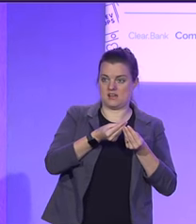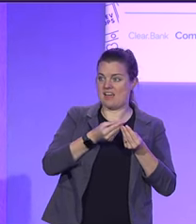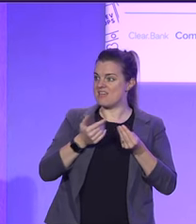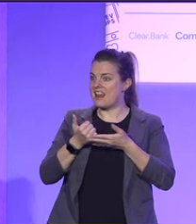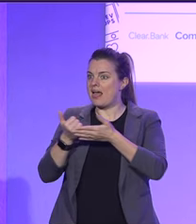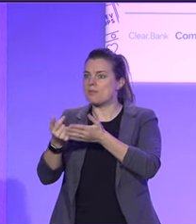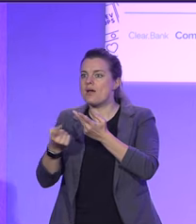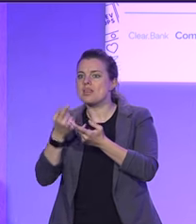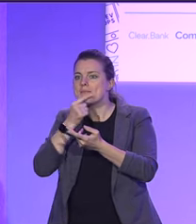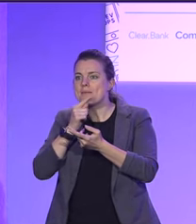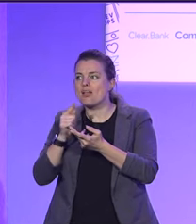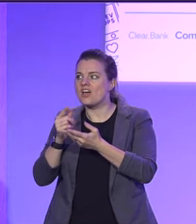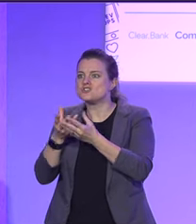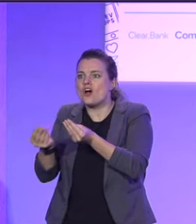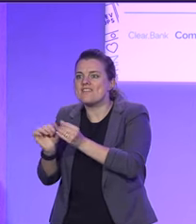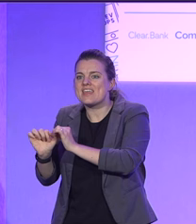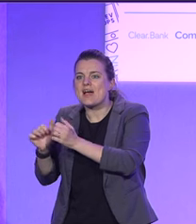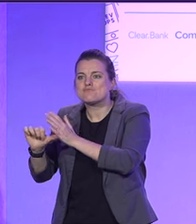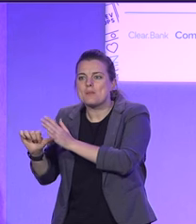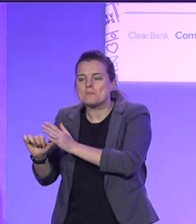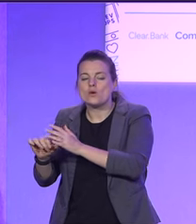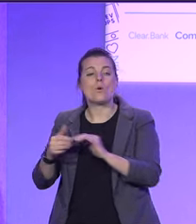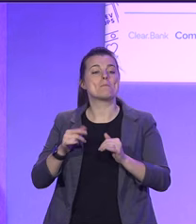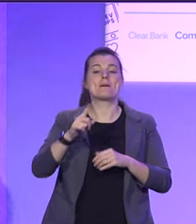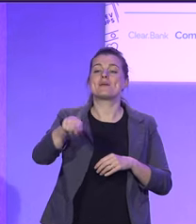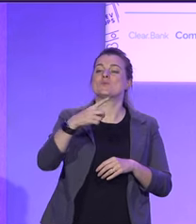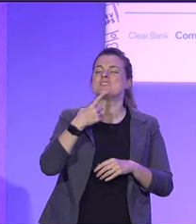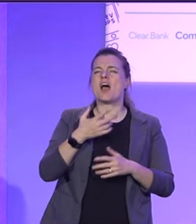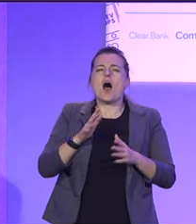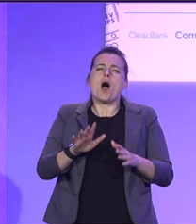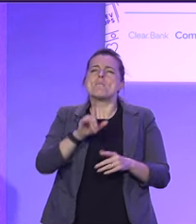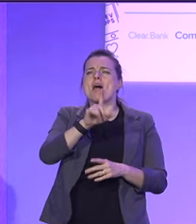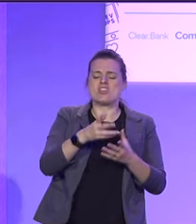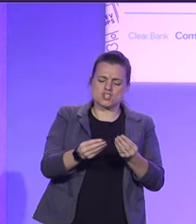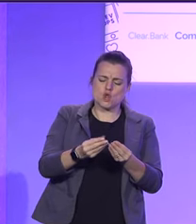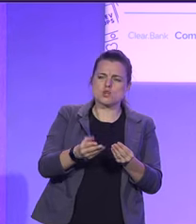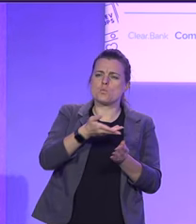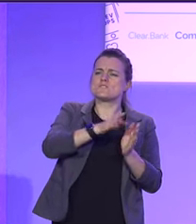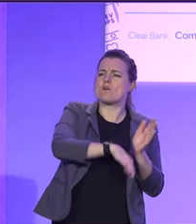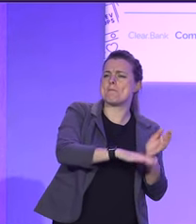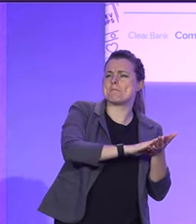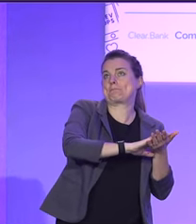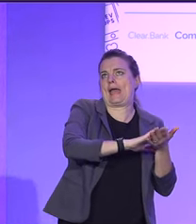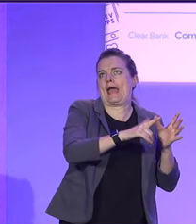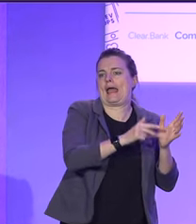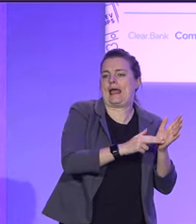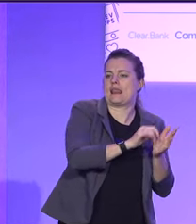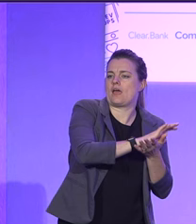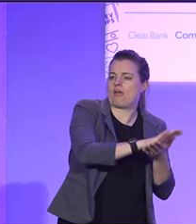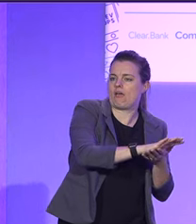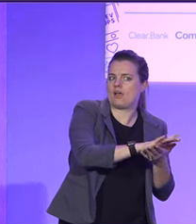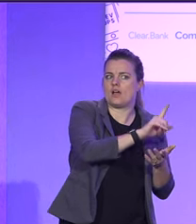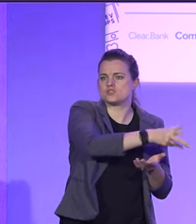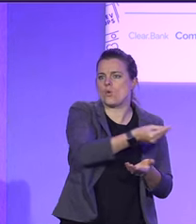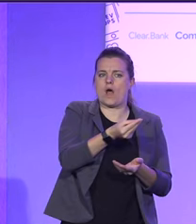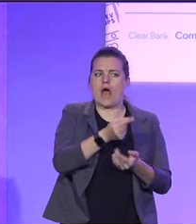Now, you might be saying, but Sam, I actually got the solution from Hannah, and I would hate to steal Hannah's ideas. Credit Hannah for the great work she did, but maybe the